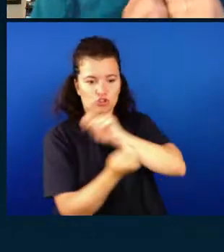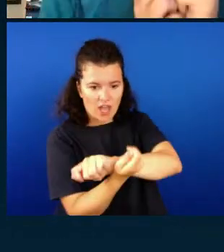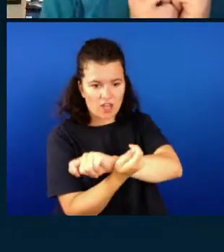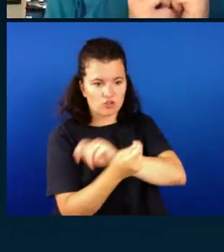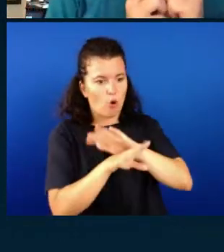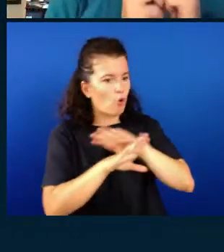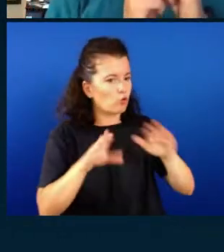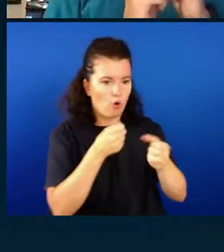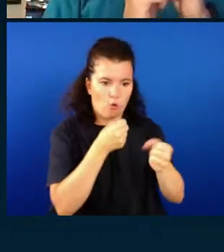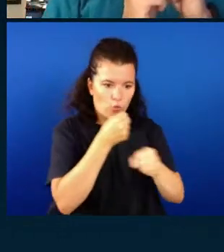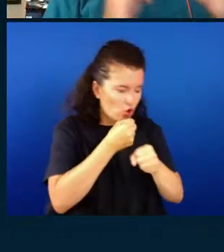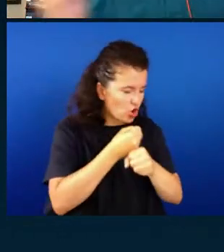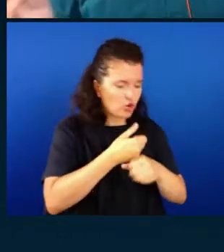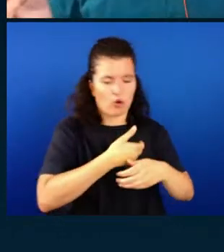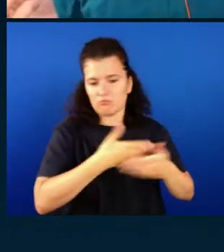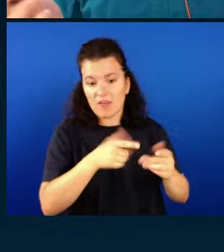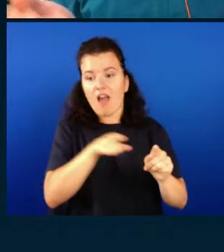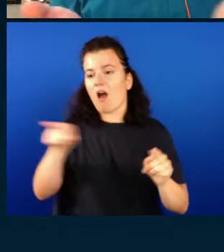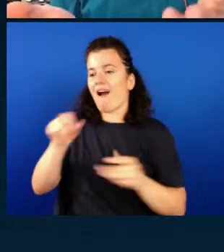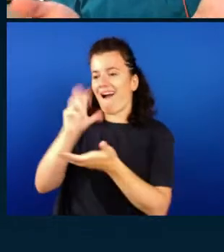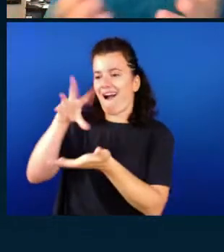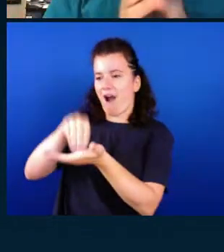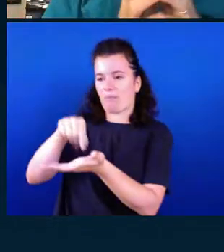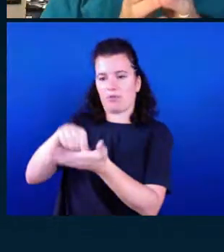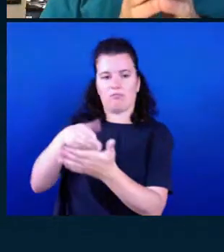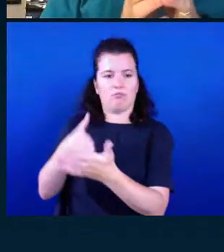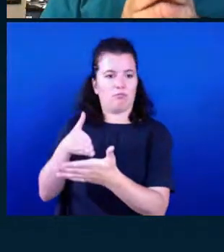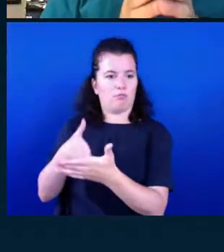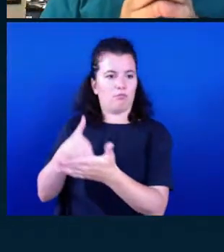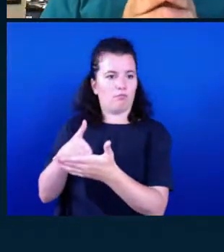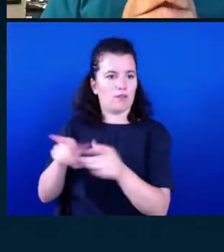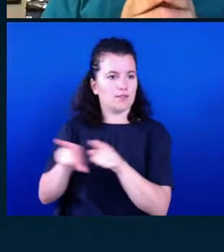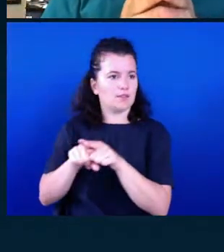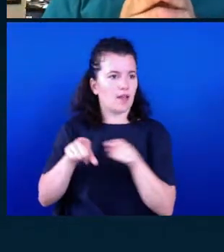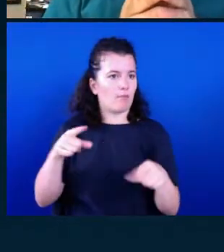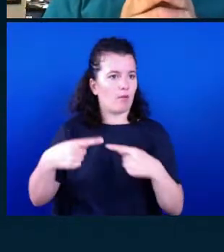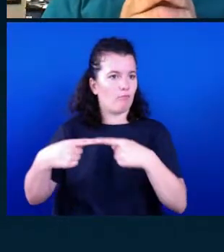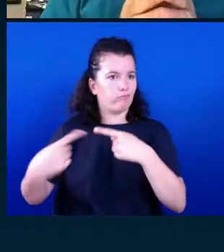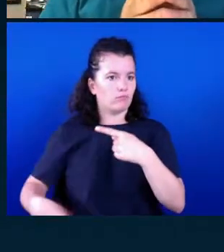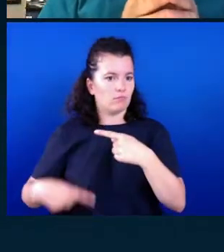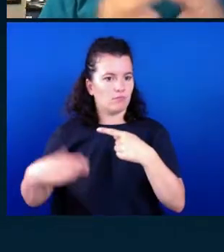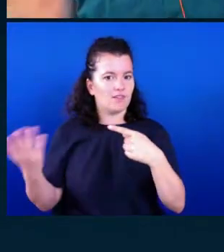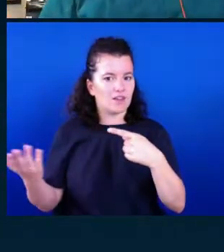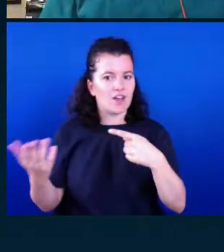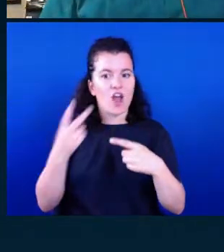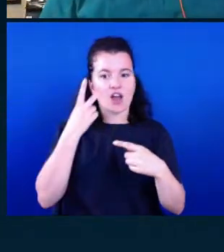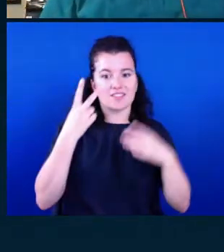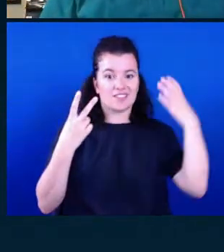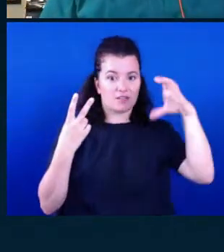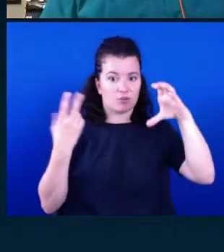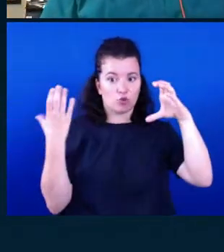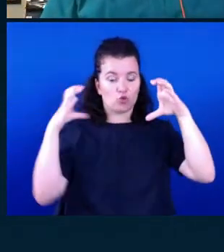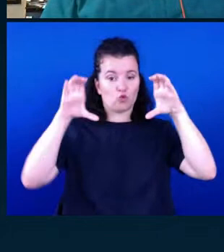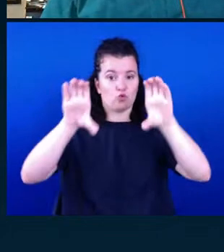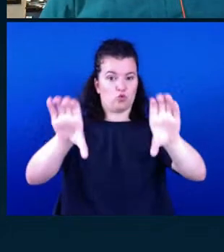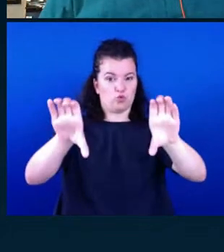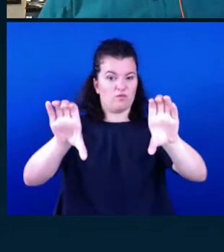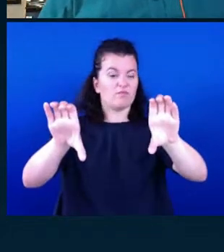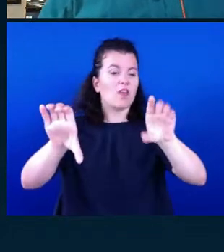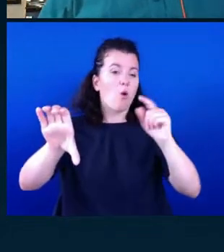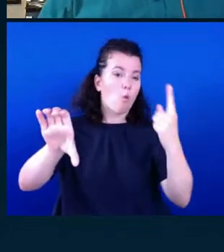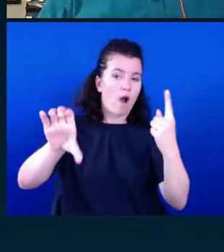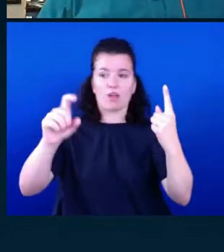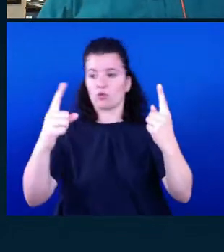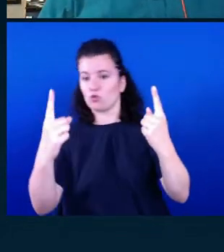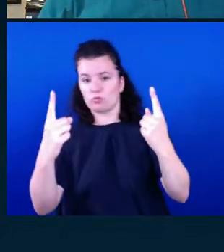application doesn't work. And that's just talking about, you'll see I've got two boxes on the right, just a web and an API, but that's not how any application in the real